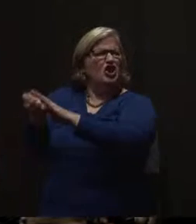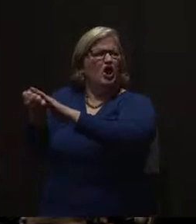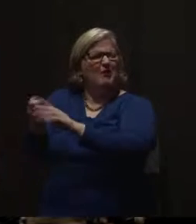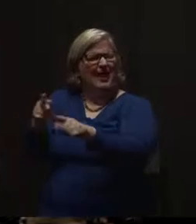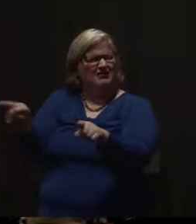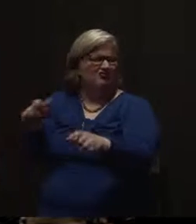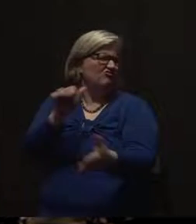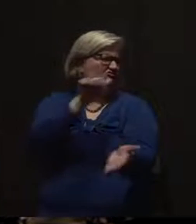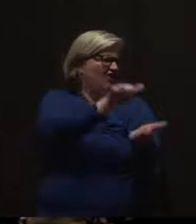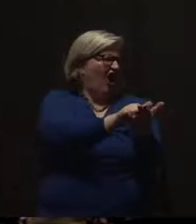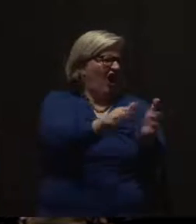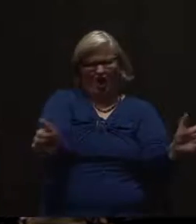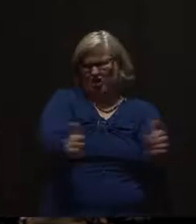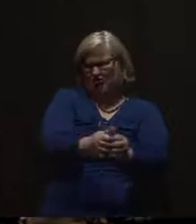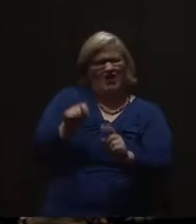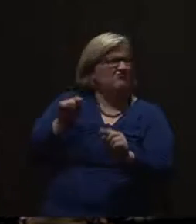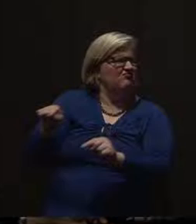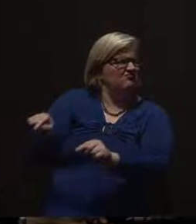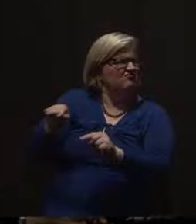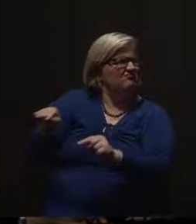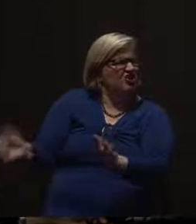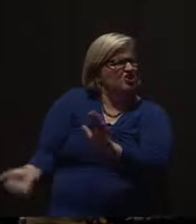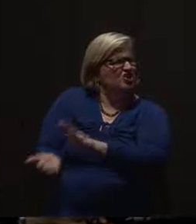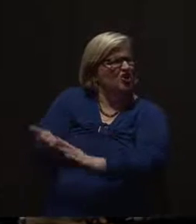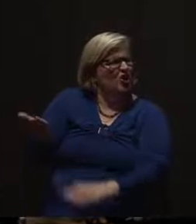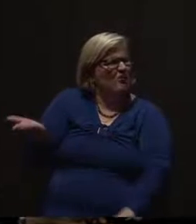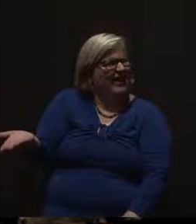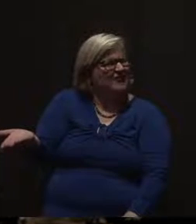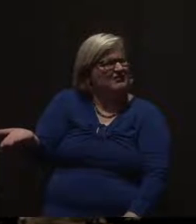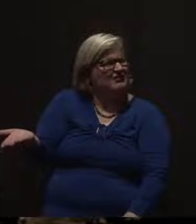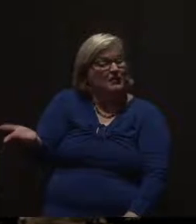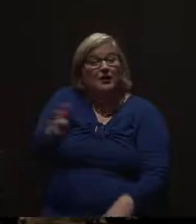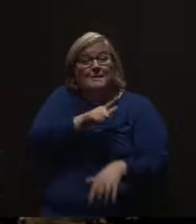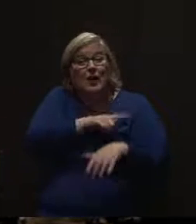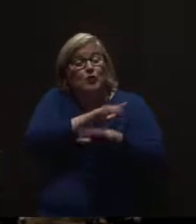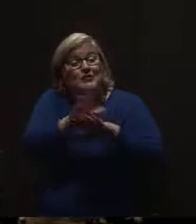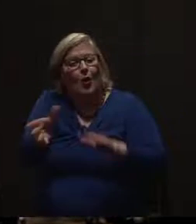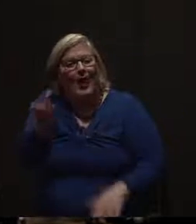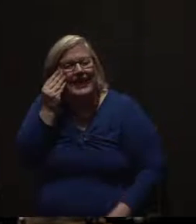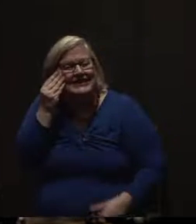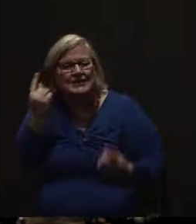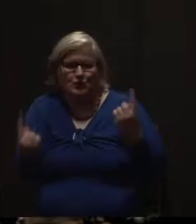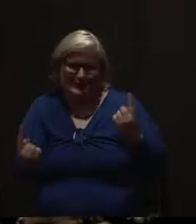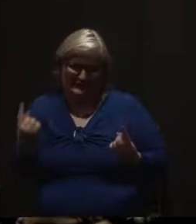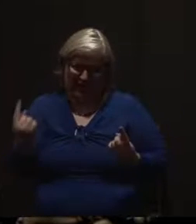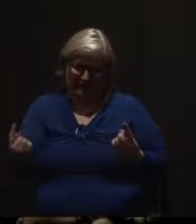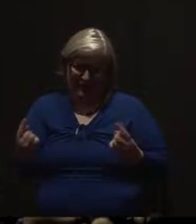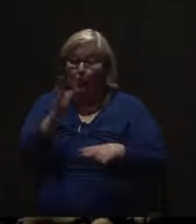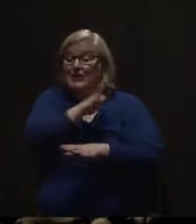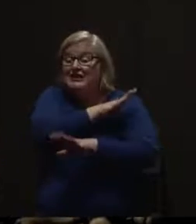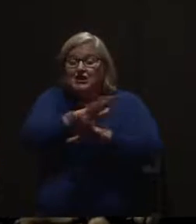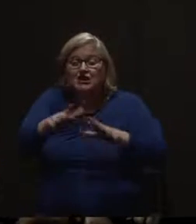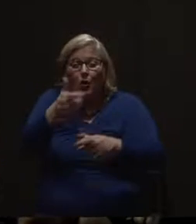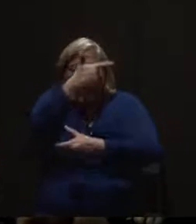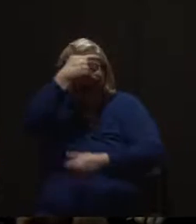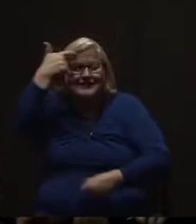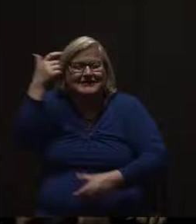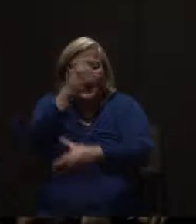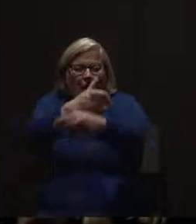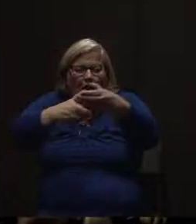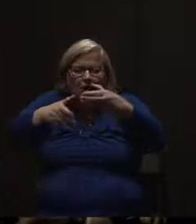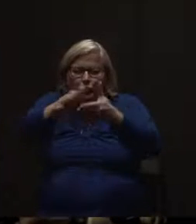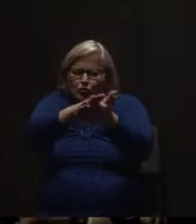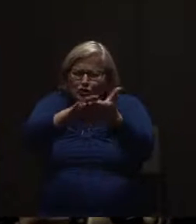agrees. And I've always thought that was because we don't listen enough to each other. We don't understand what the other people